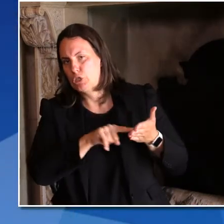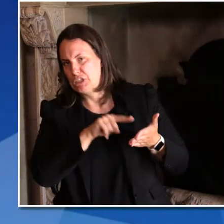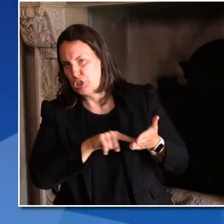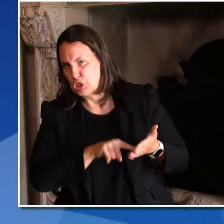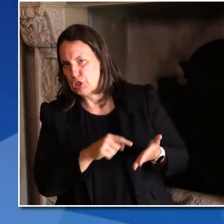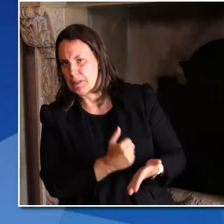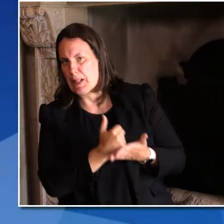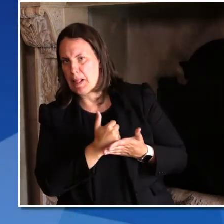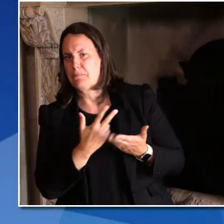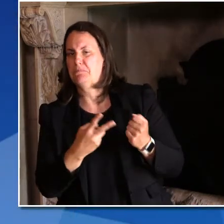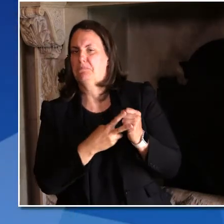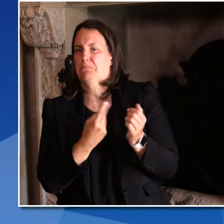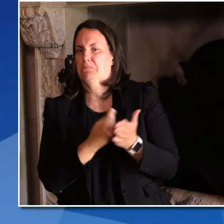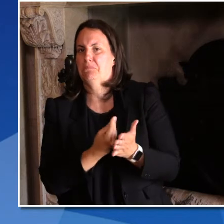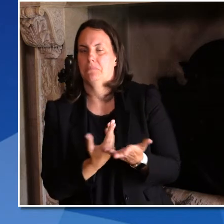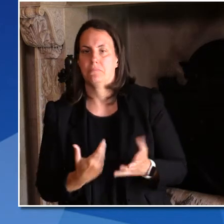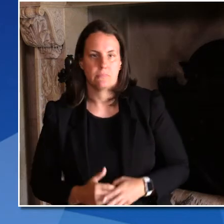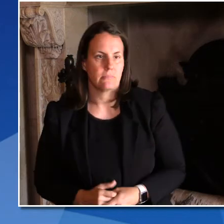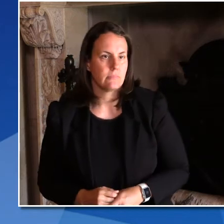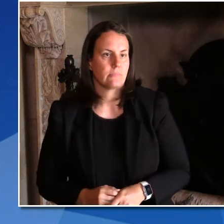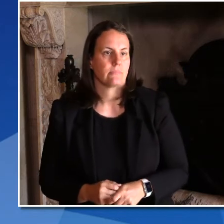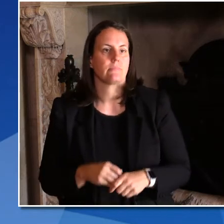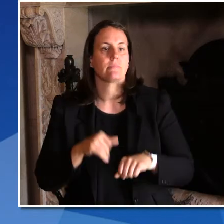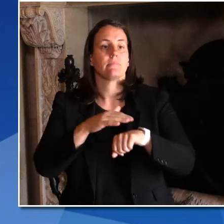North News. Jessica?